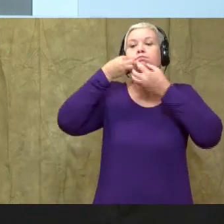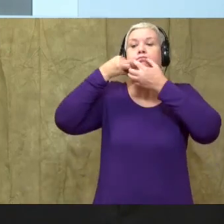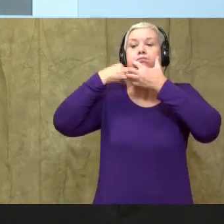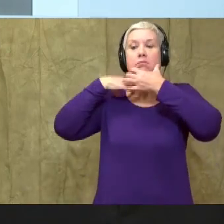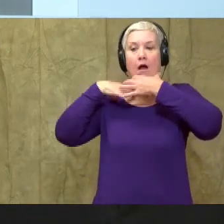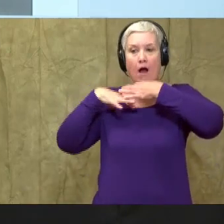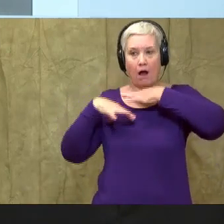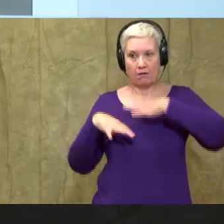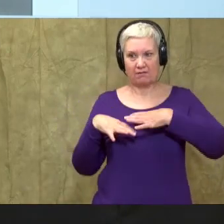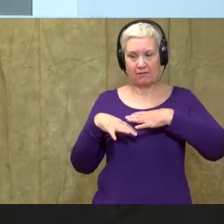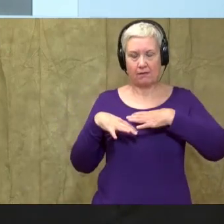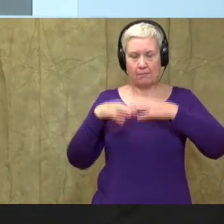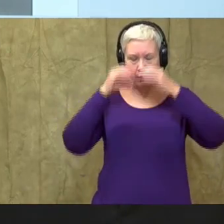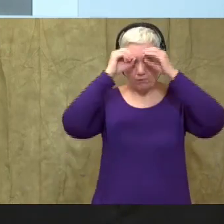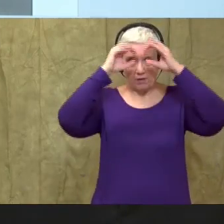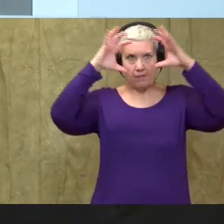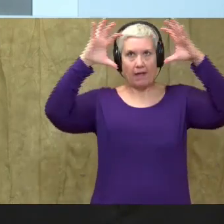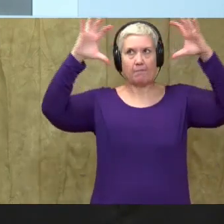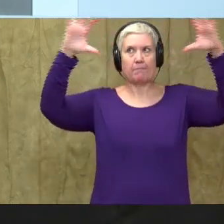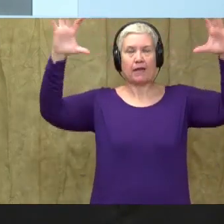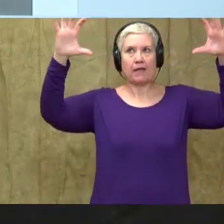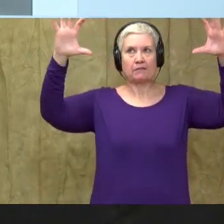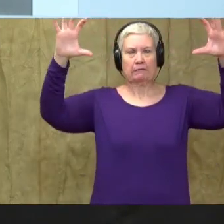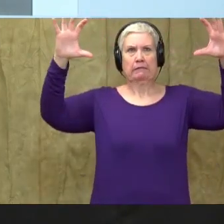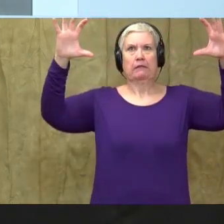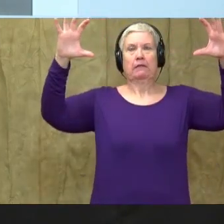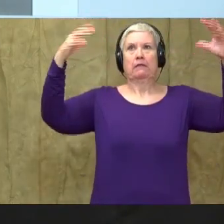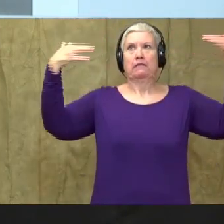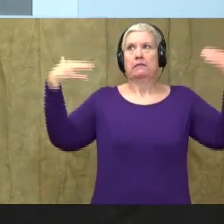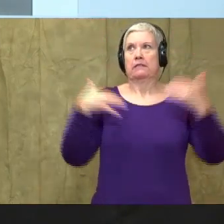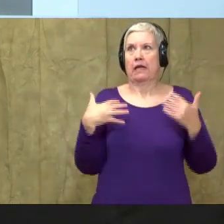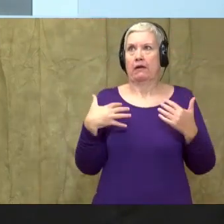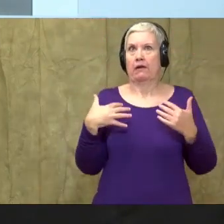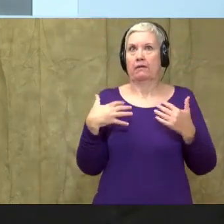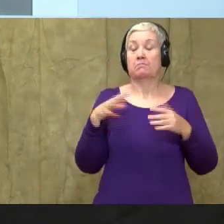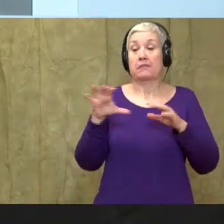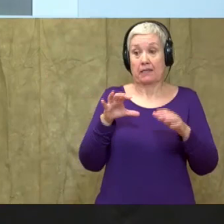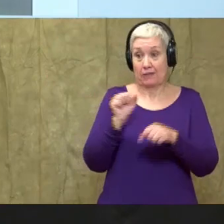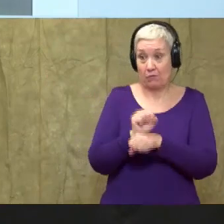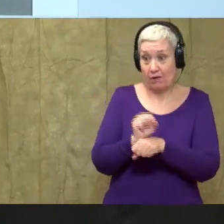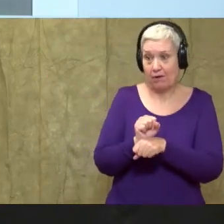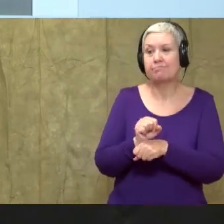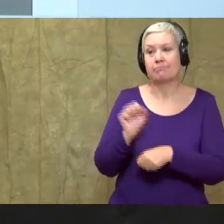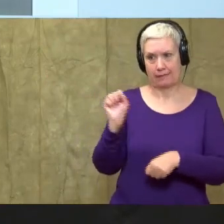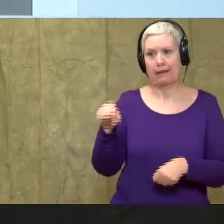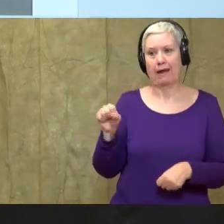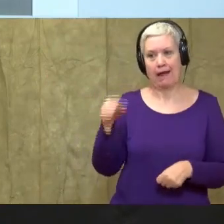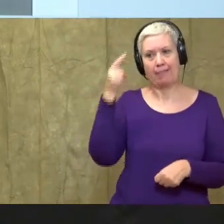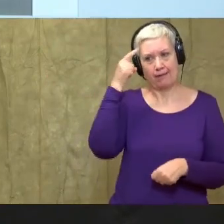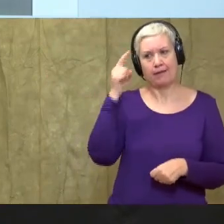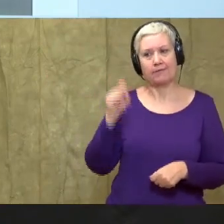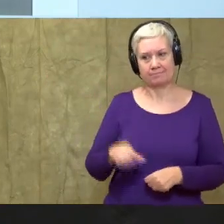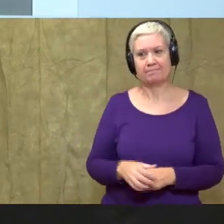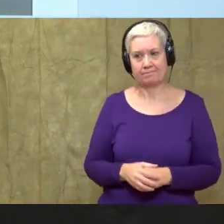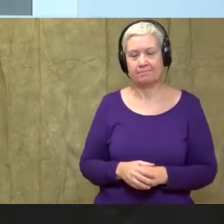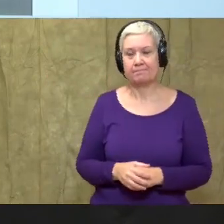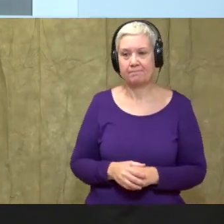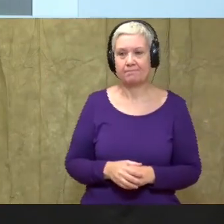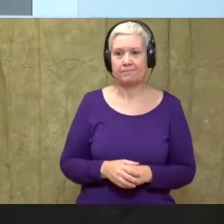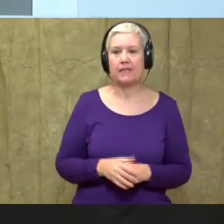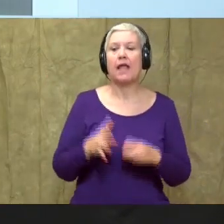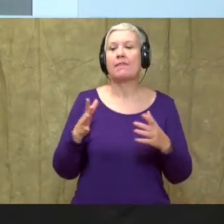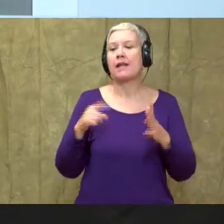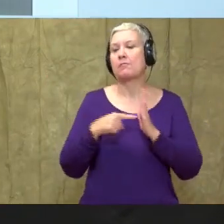a disturbing picture, right? Does it work? Yeah, I think so. So I'm going to show you how I did this in the chart